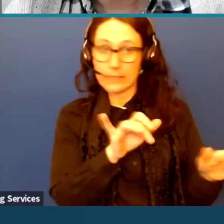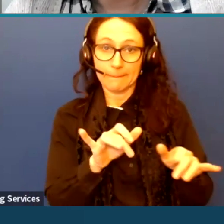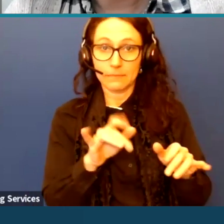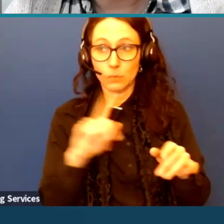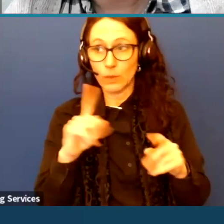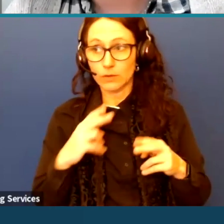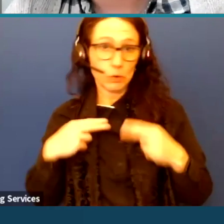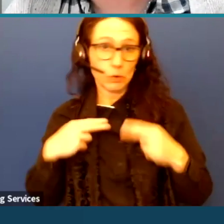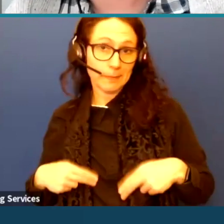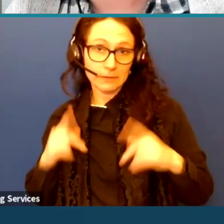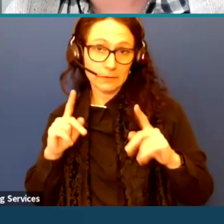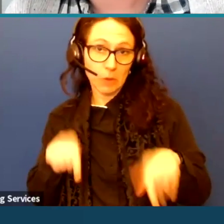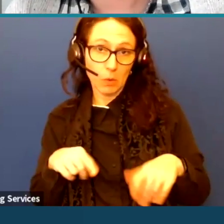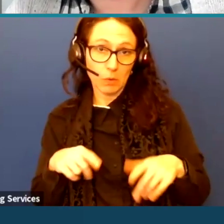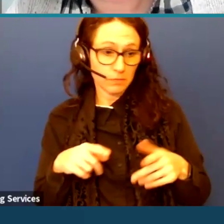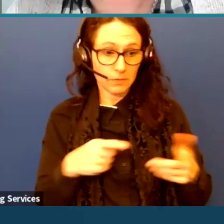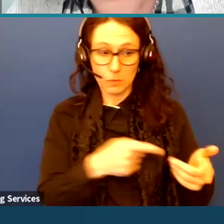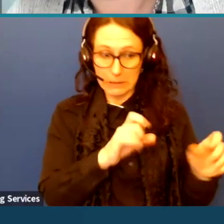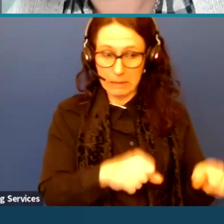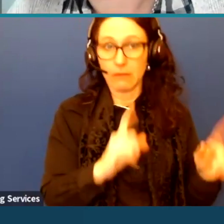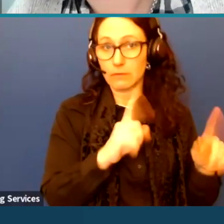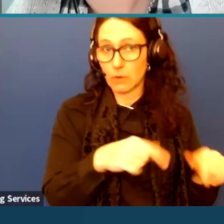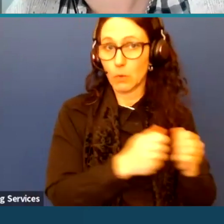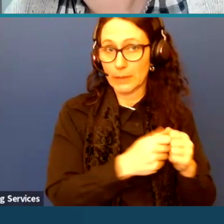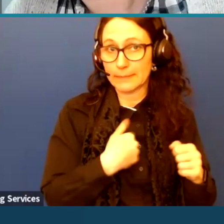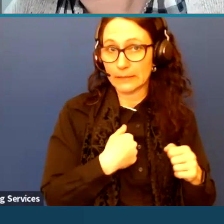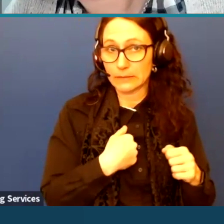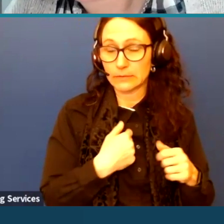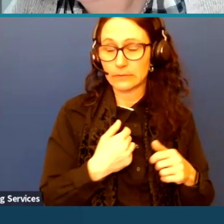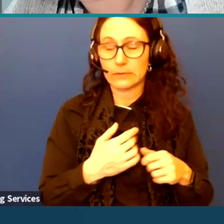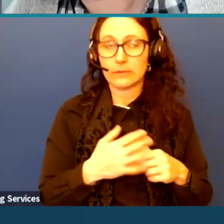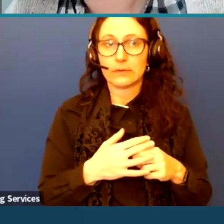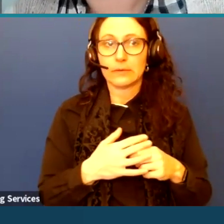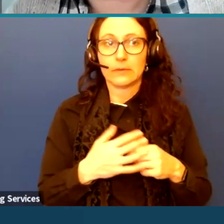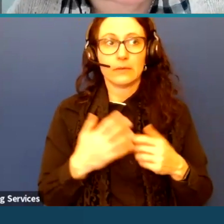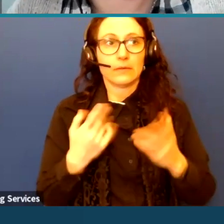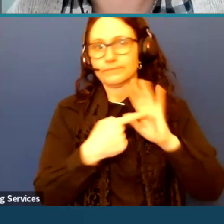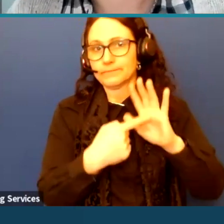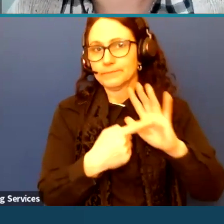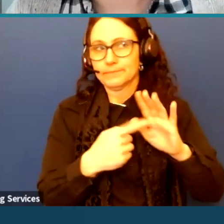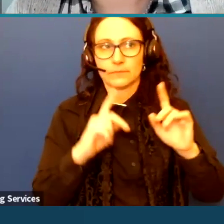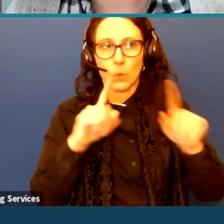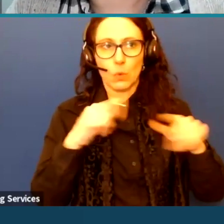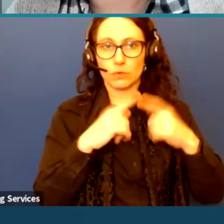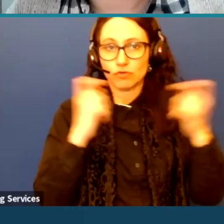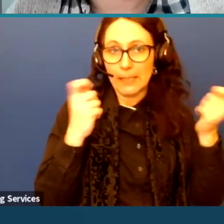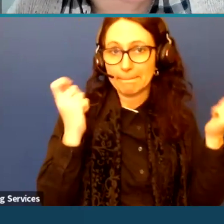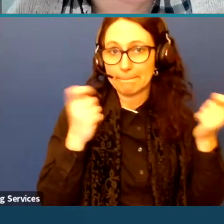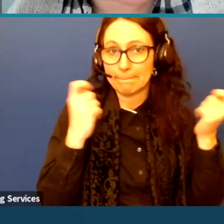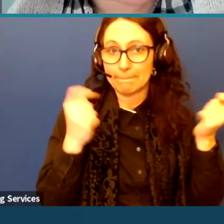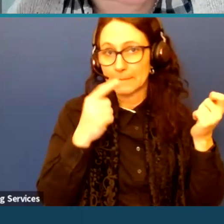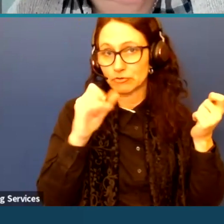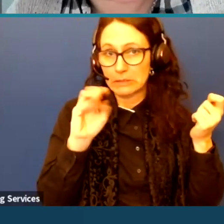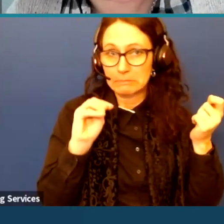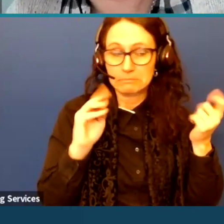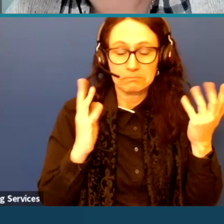okay, for him to go with me. You know, we go to the gym on a regular